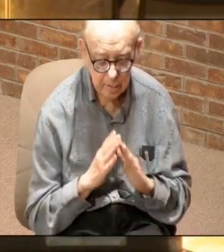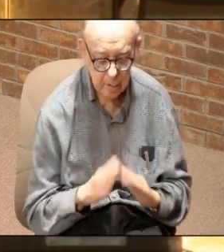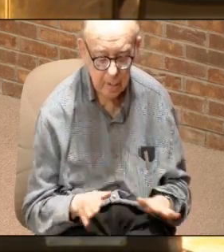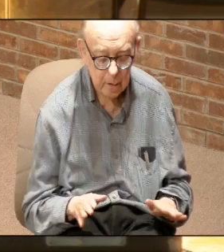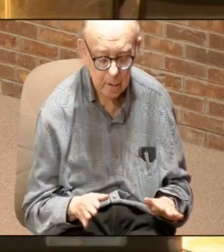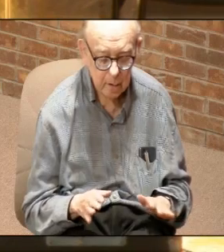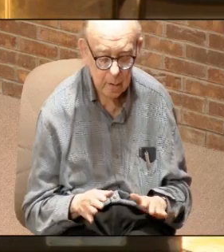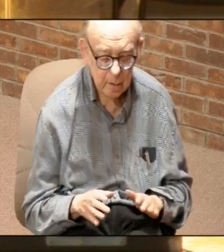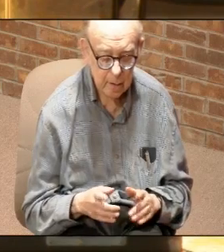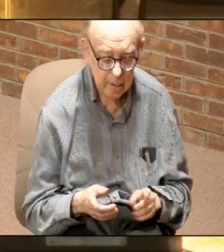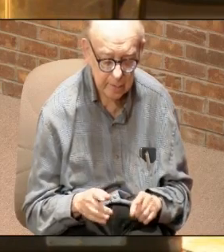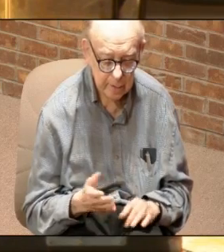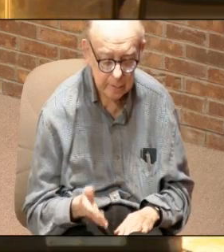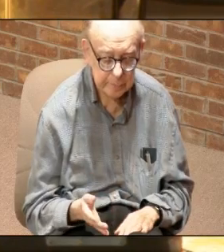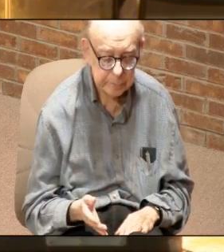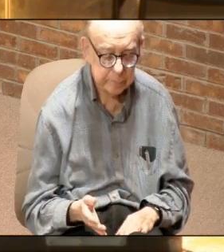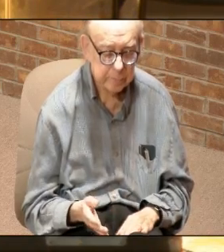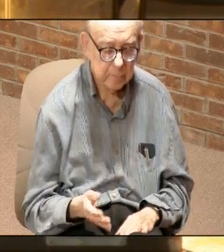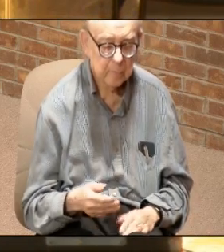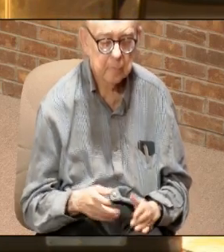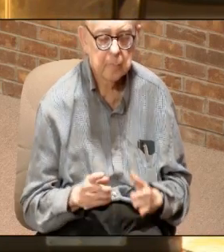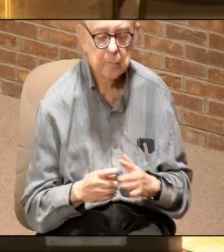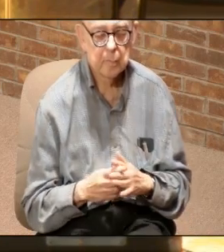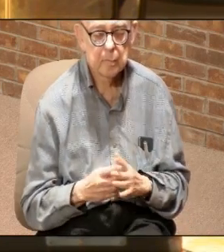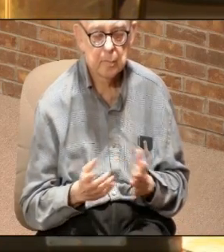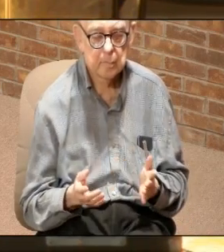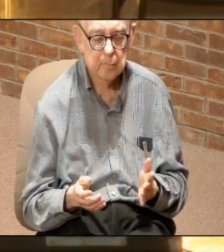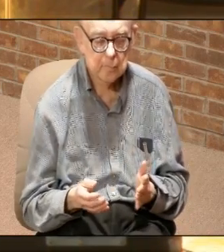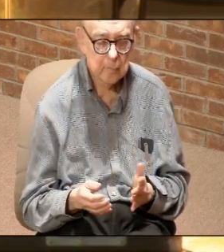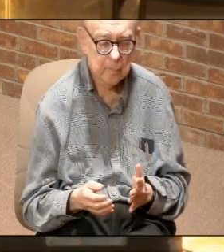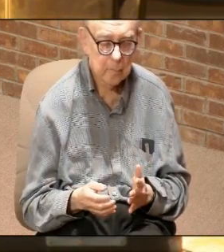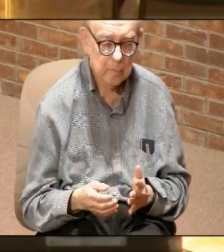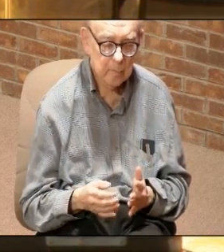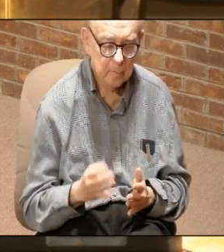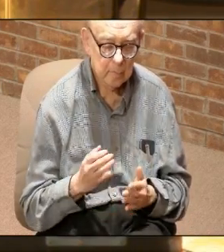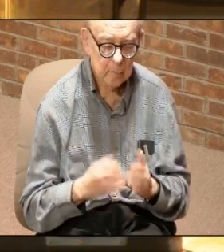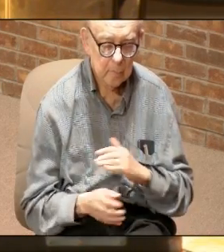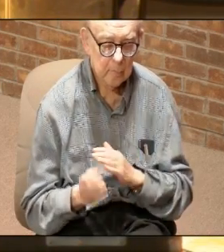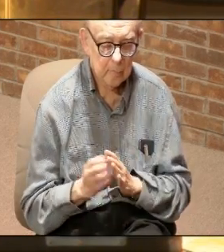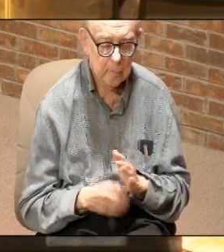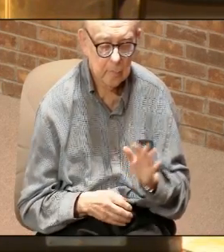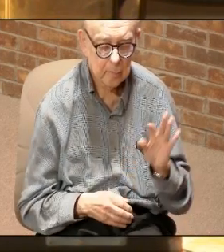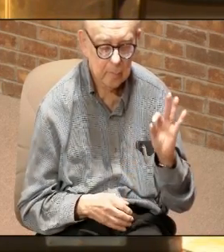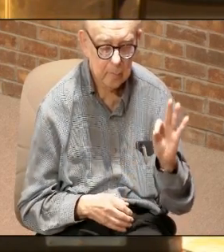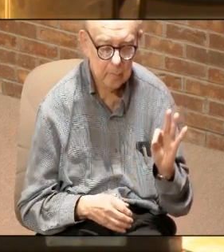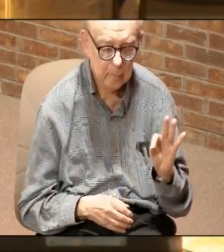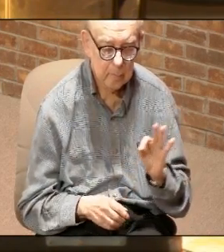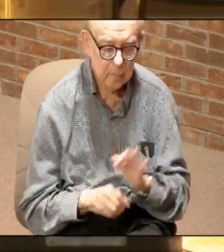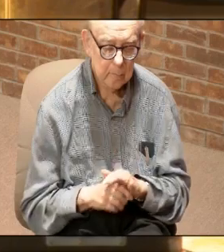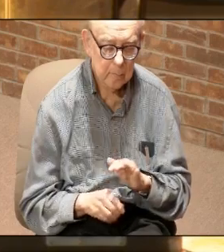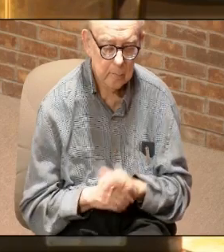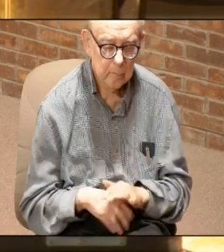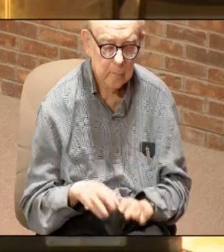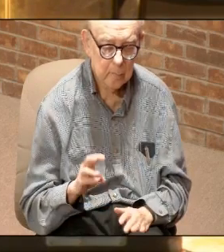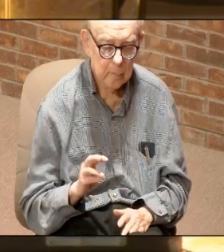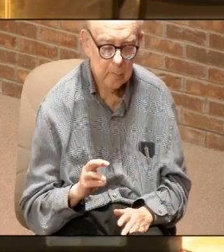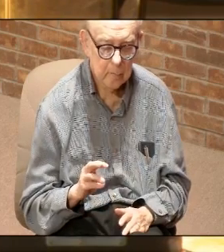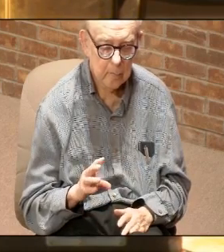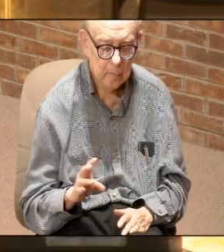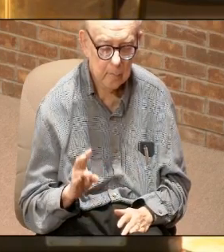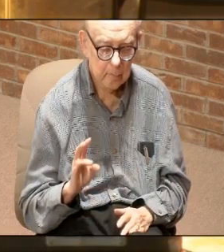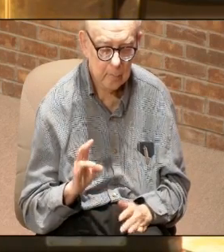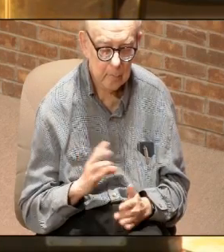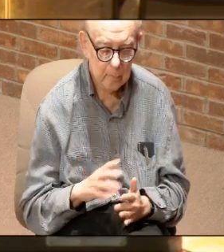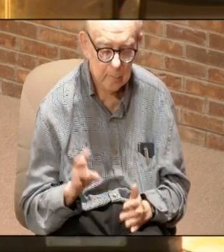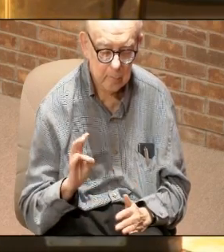that is going there. And so let's start, if you would, in Isaiah chapter 9, verses 6 and